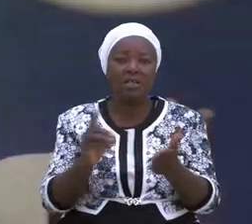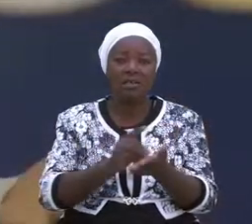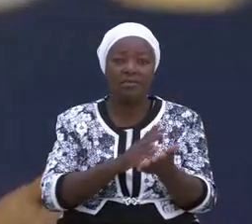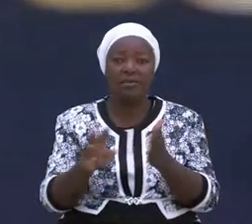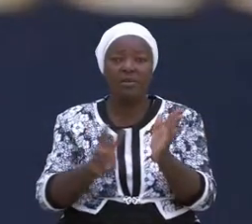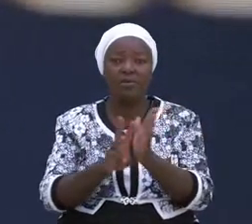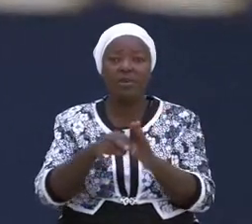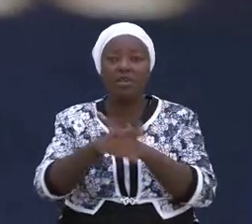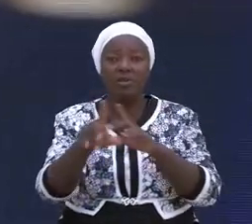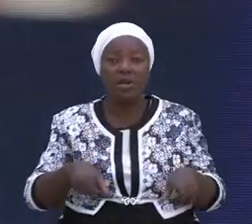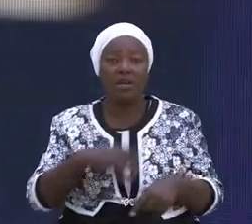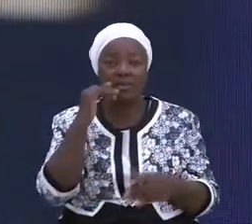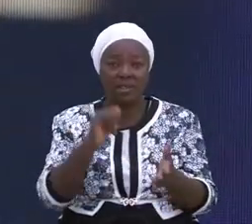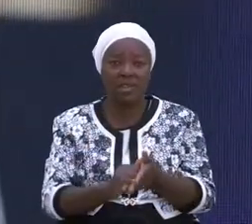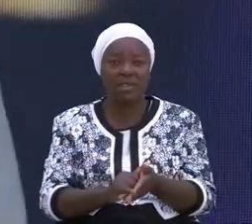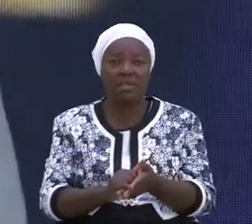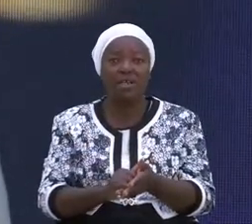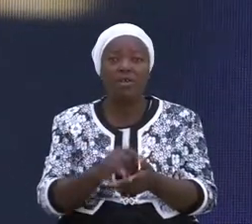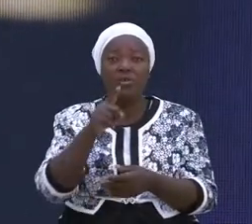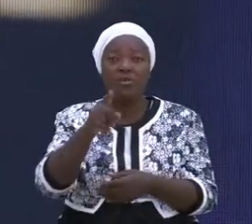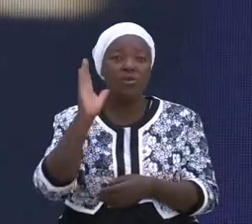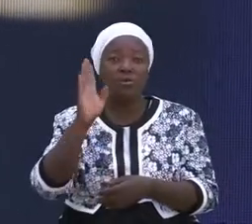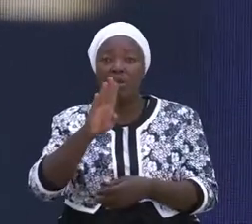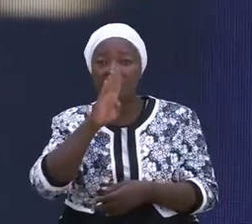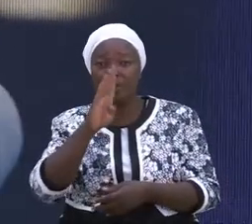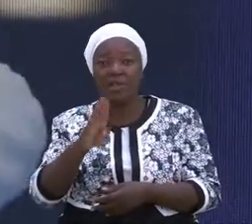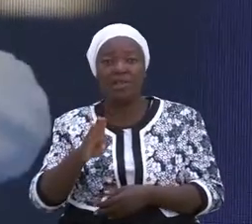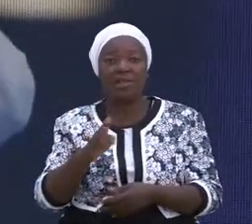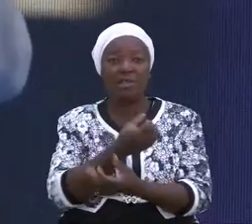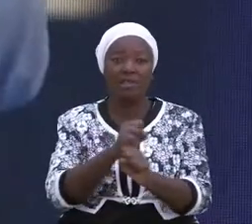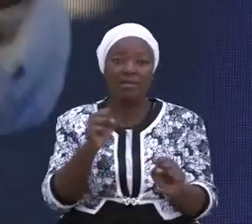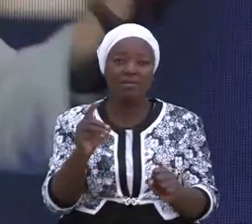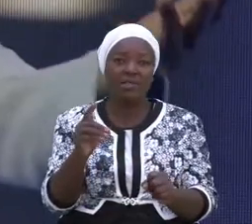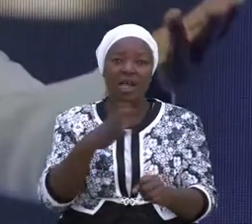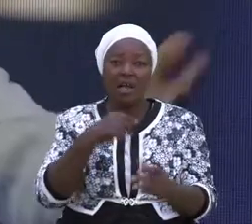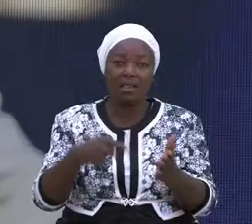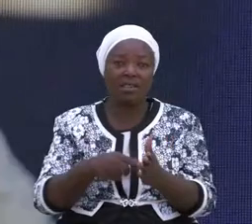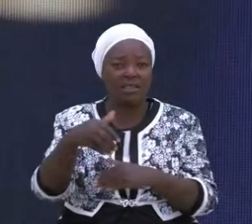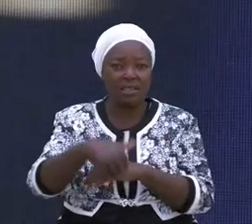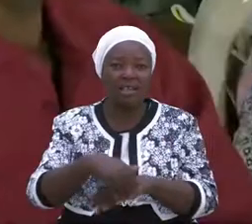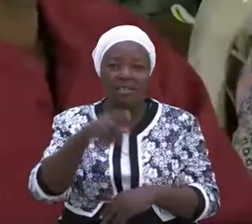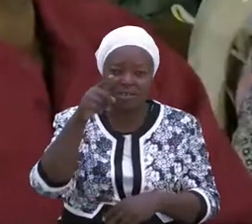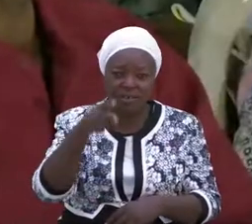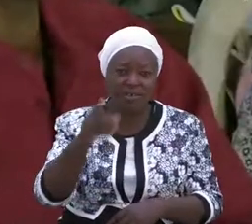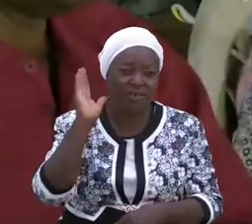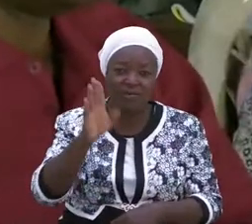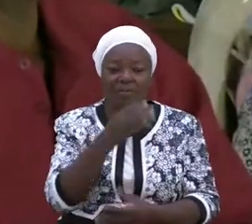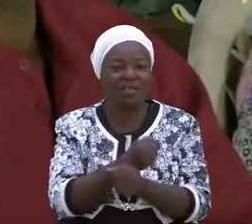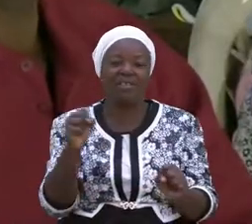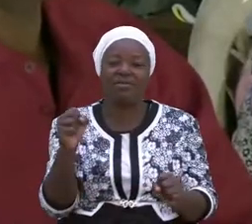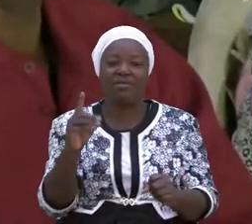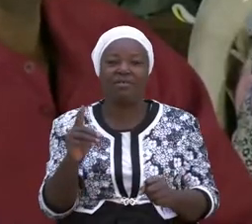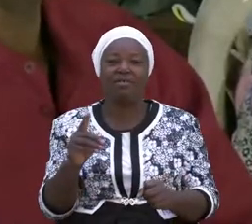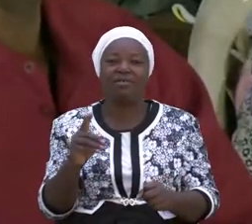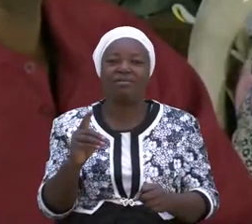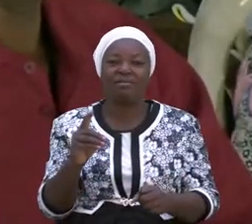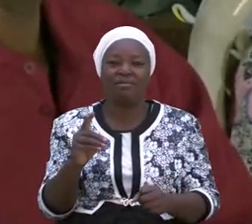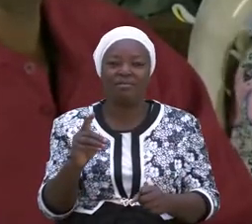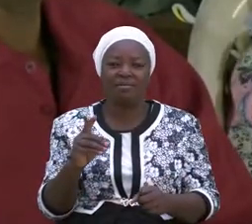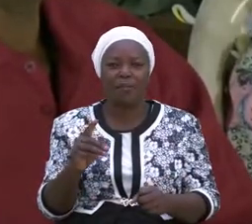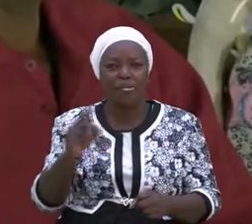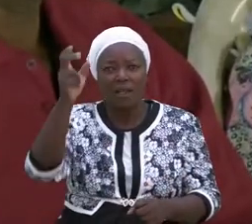that your will be saved. And tonight, your will be saved. Satan